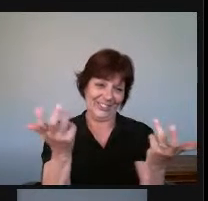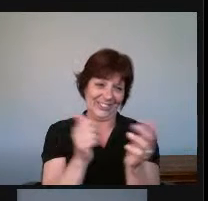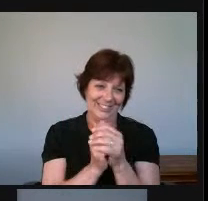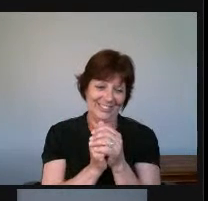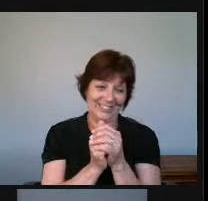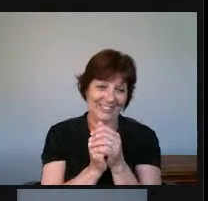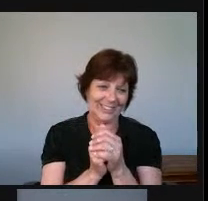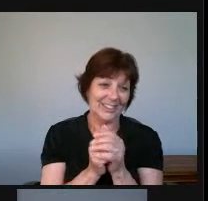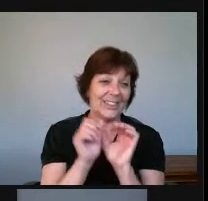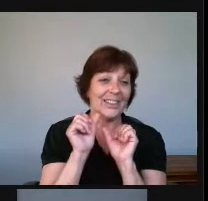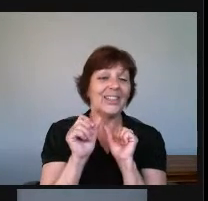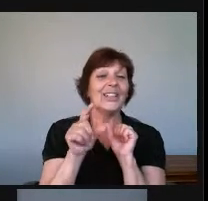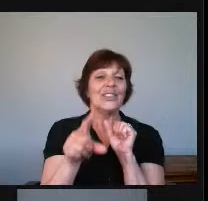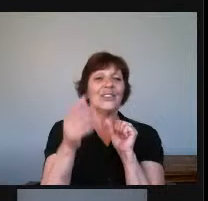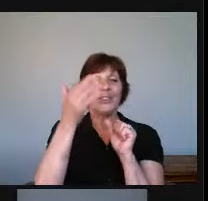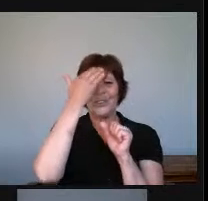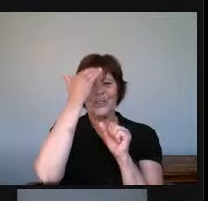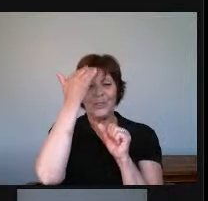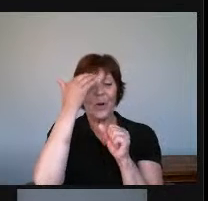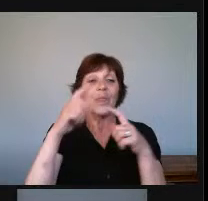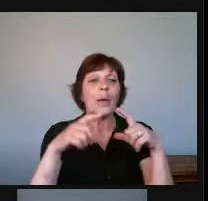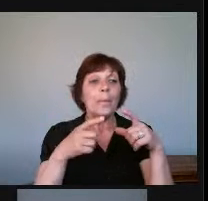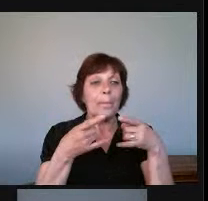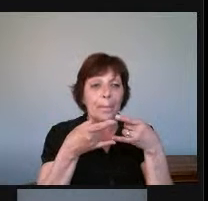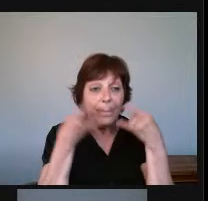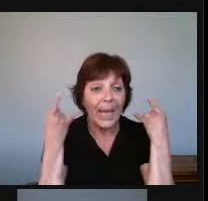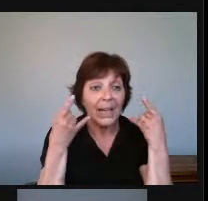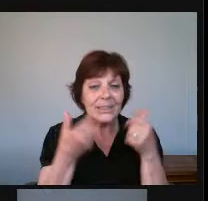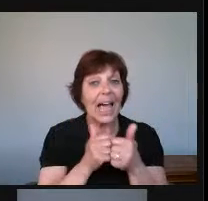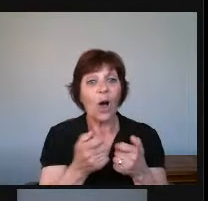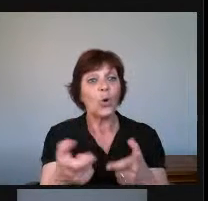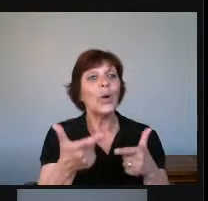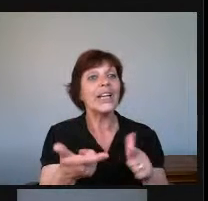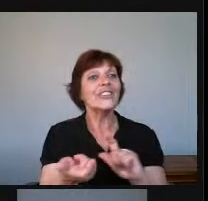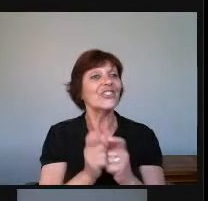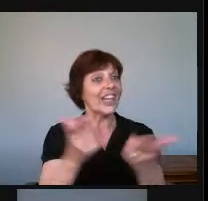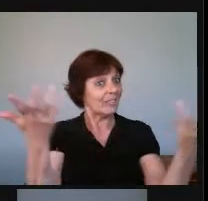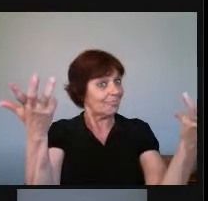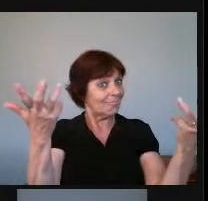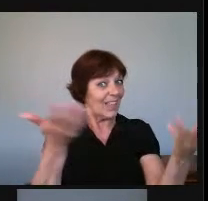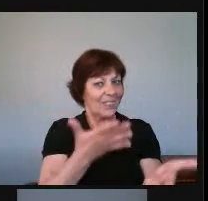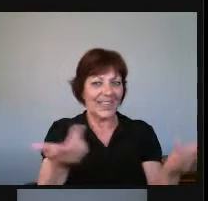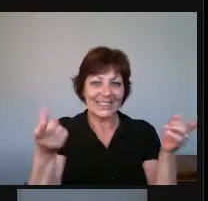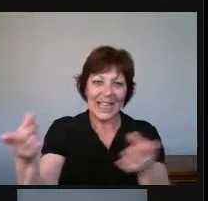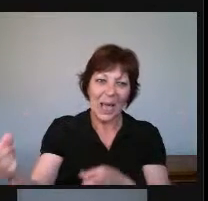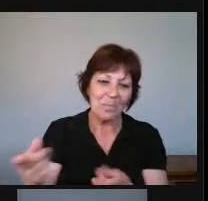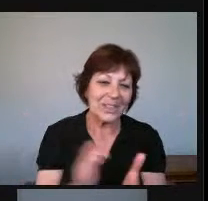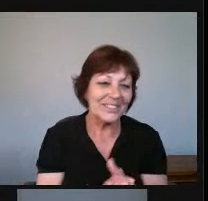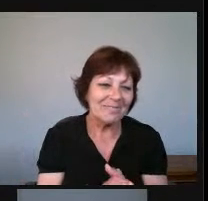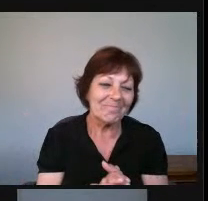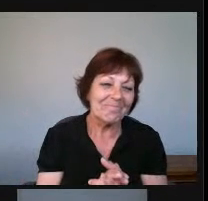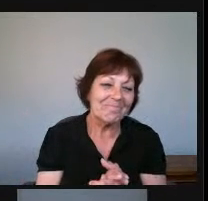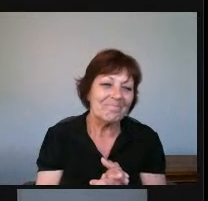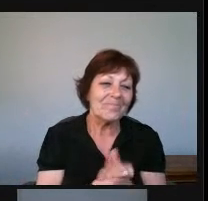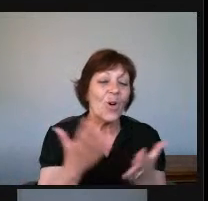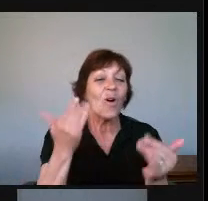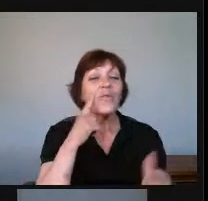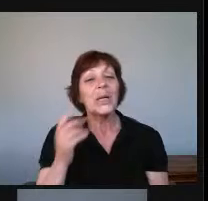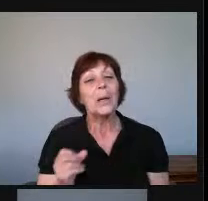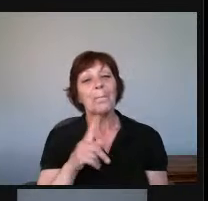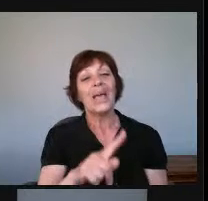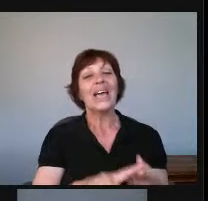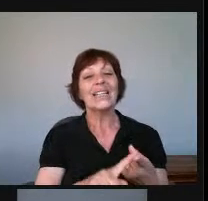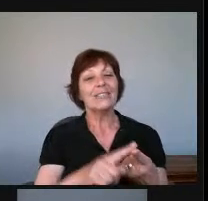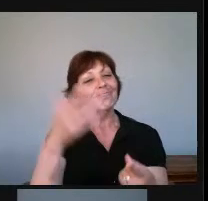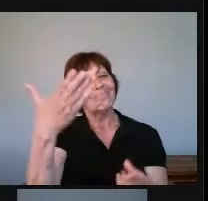the changes in the masks, how quick things change. So that said, that we certainly can come back at some point and speak